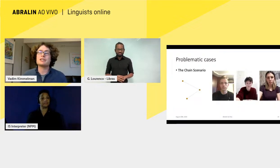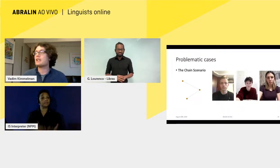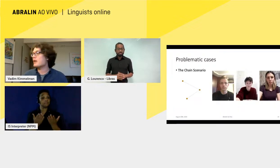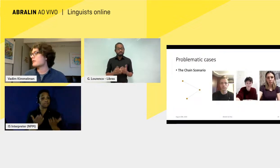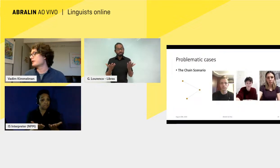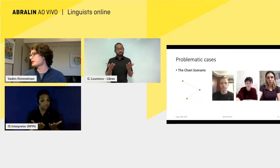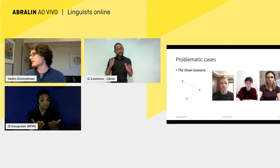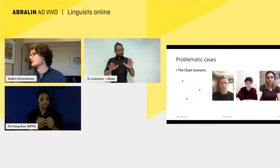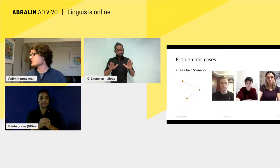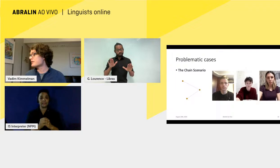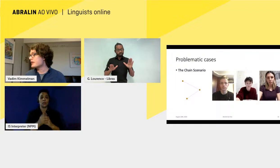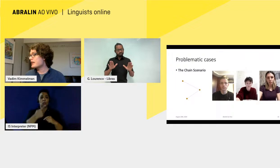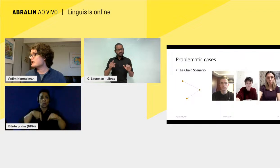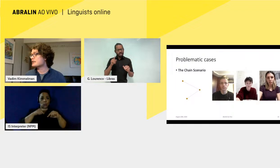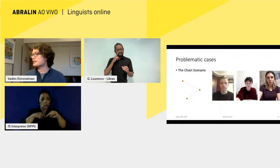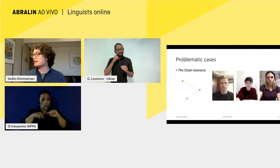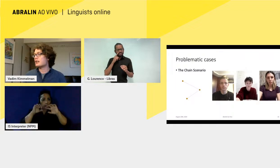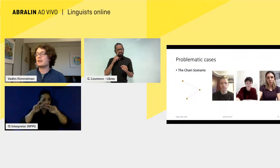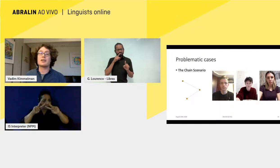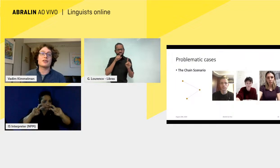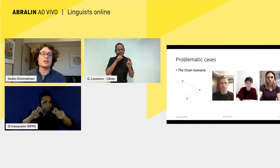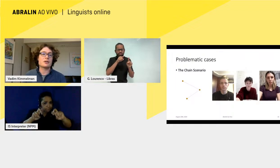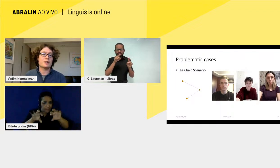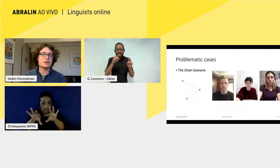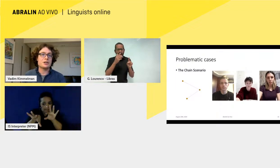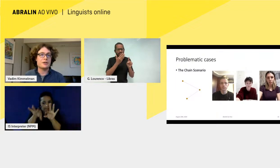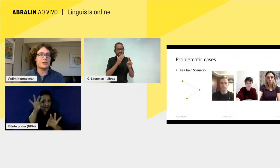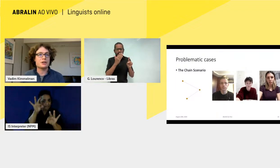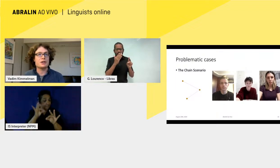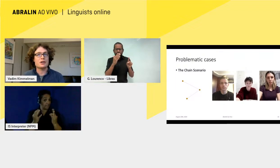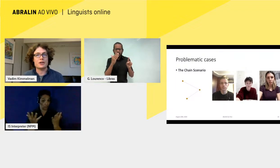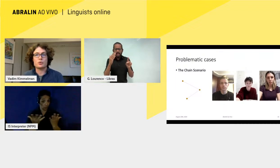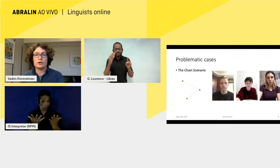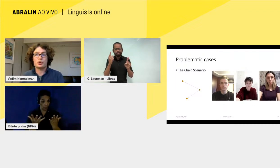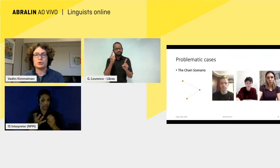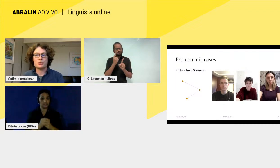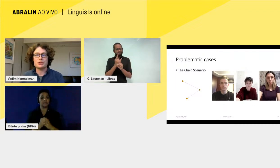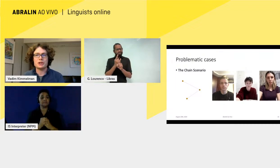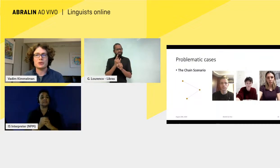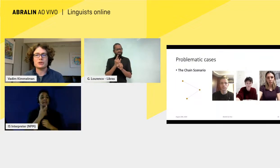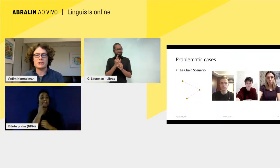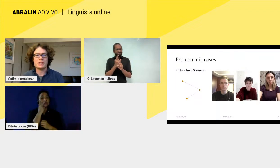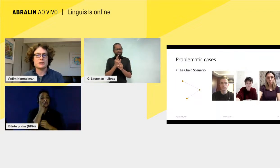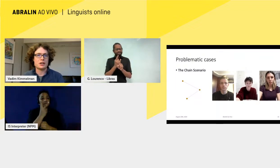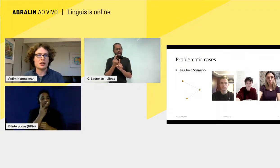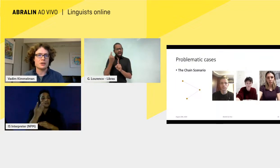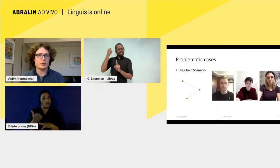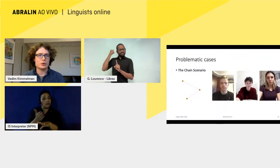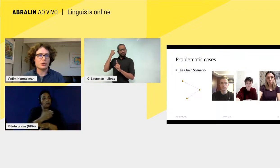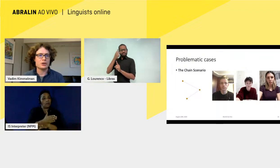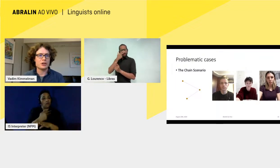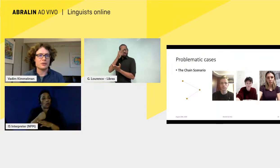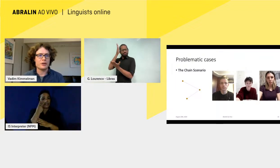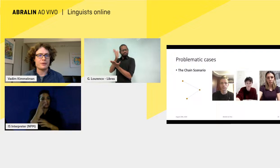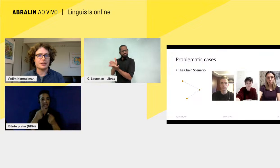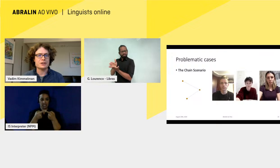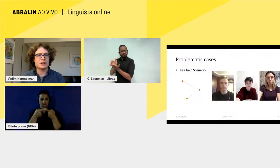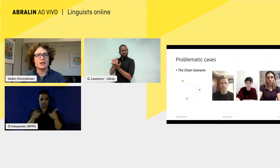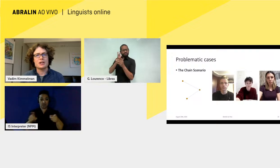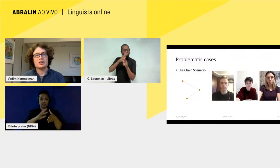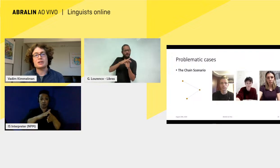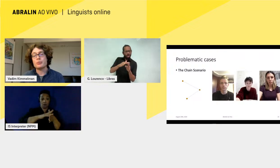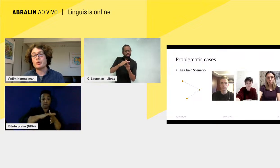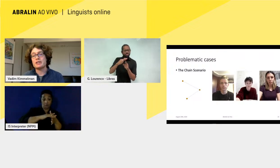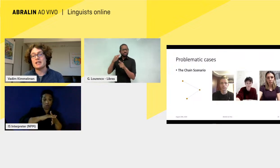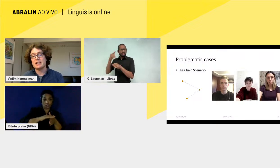However, we discovered that in fact, the criterion that we use to distinguish lexical and phonological